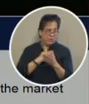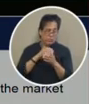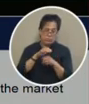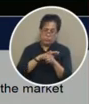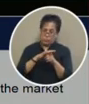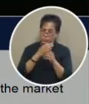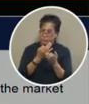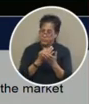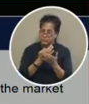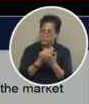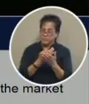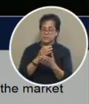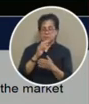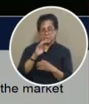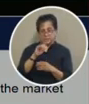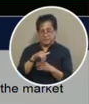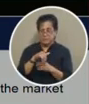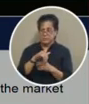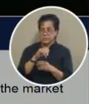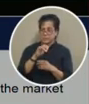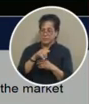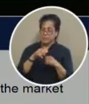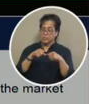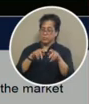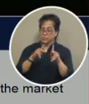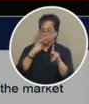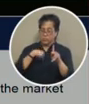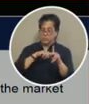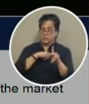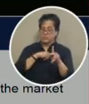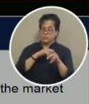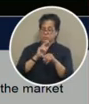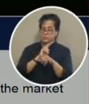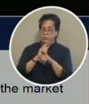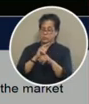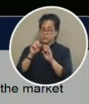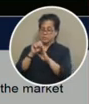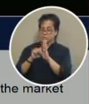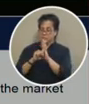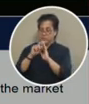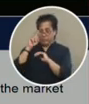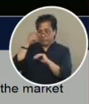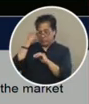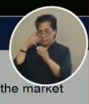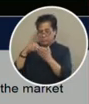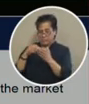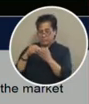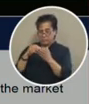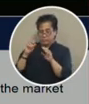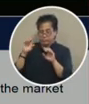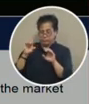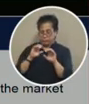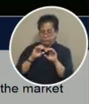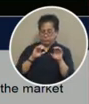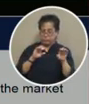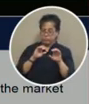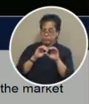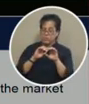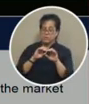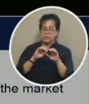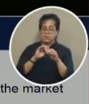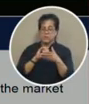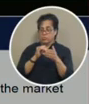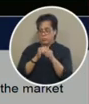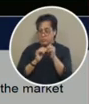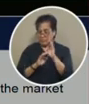funds. So that's been an opportunity for us to leverage state and federal dollars. We've not only done that with